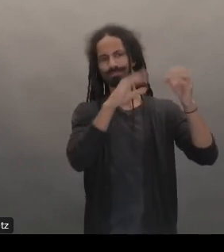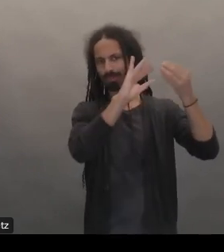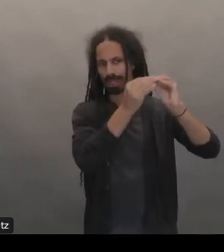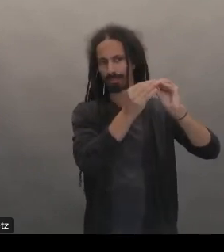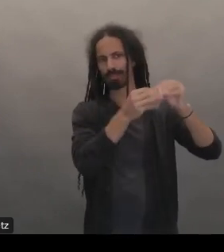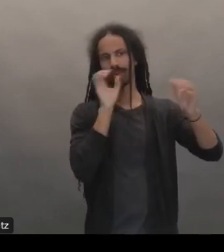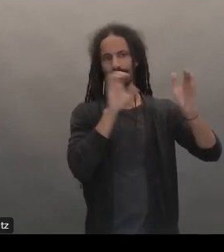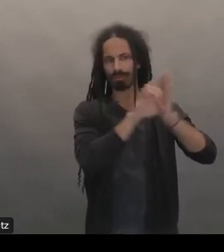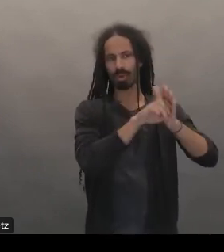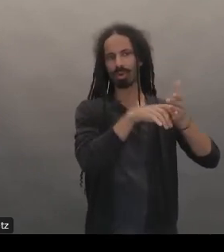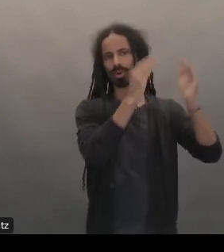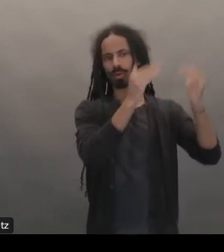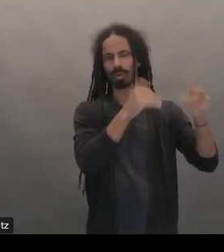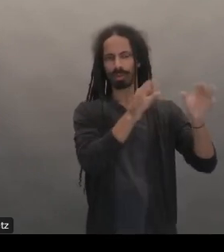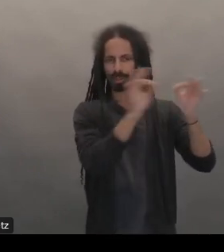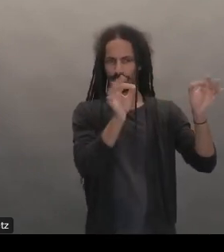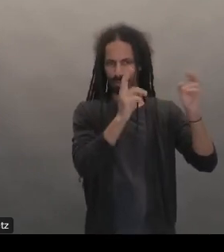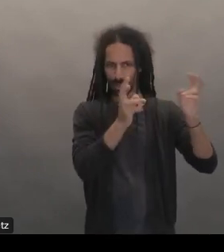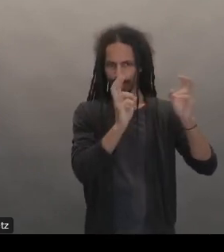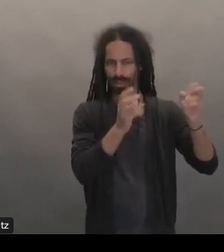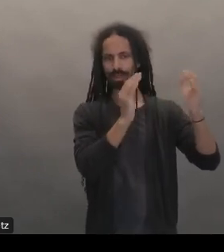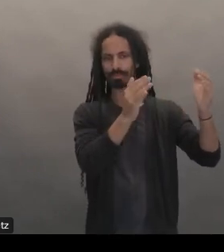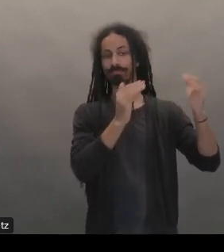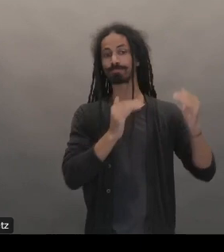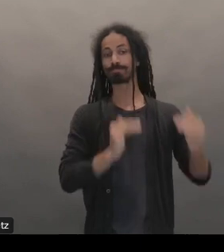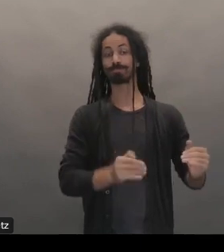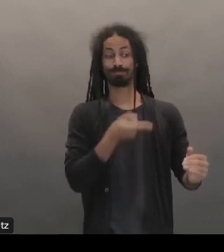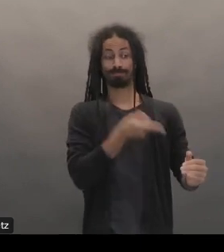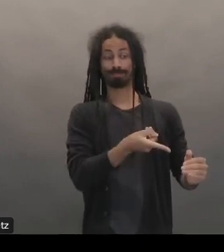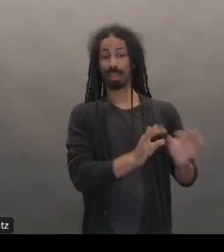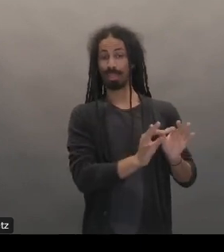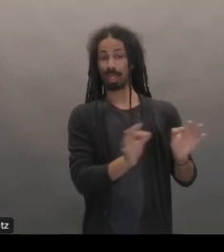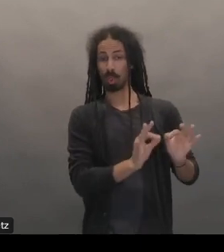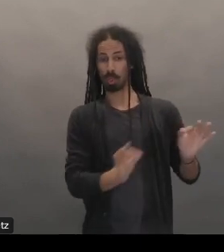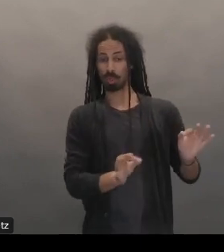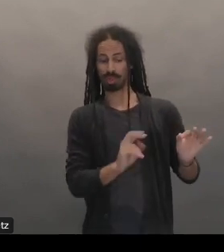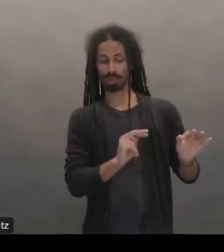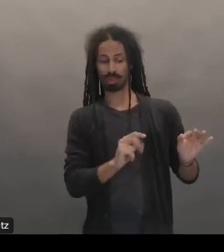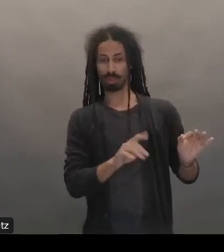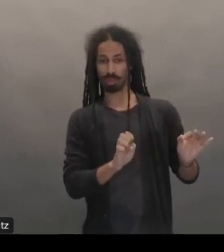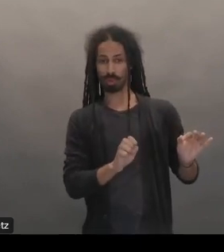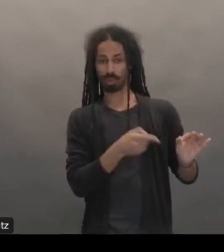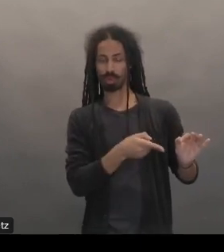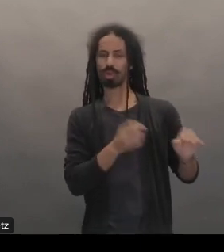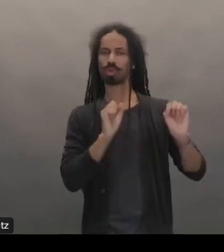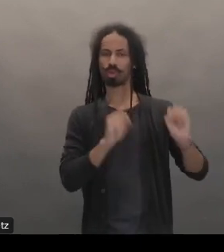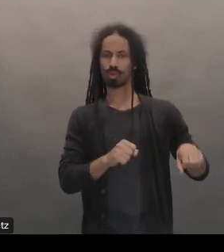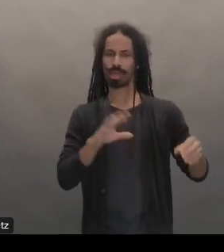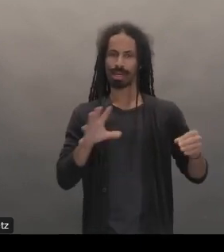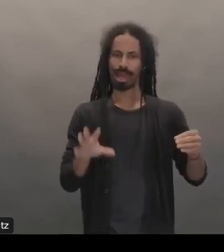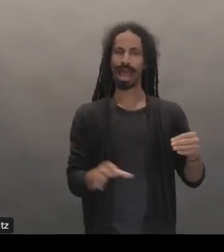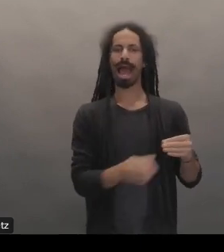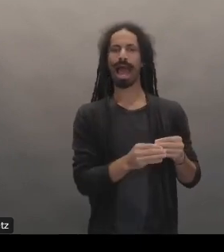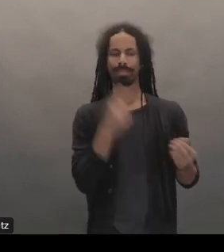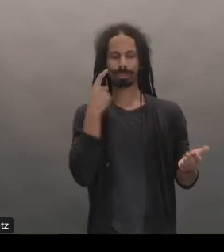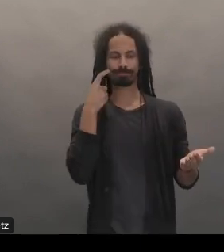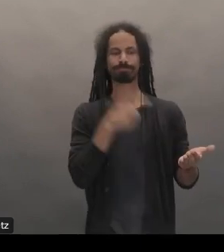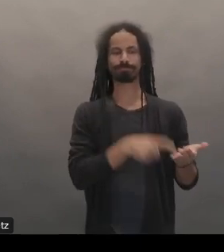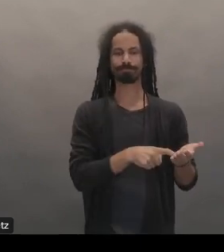image. Now in your note, which is optional, but this is where you can put the attribution that is